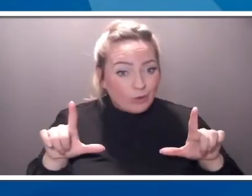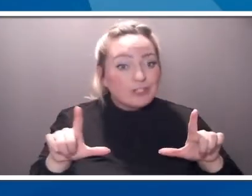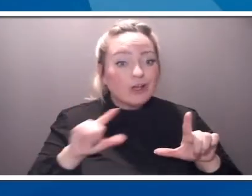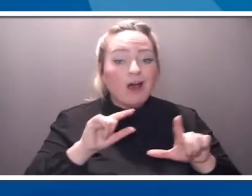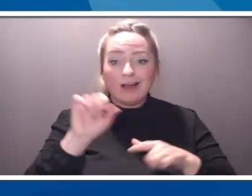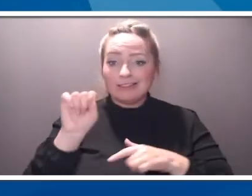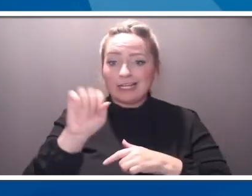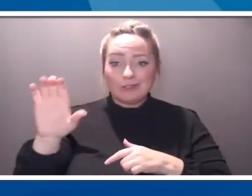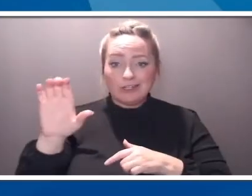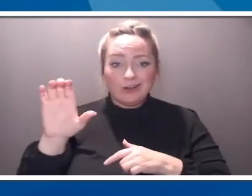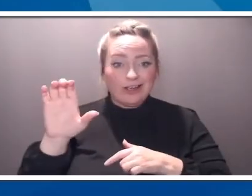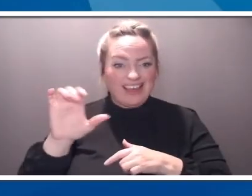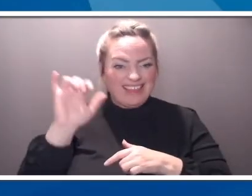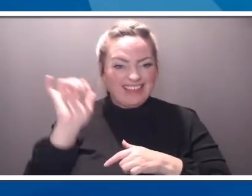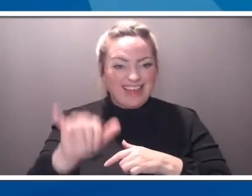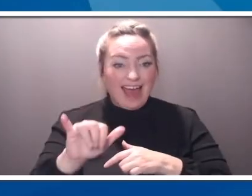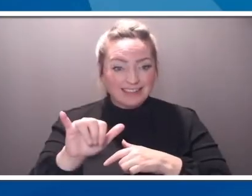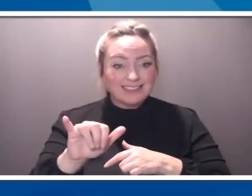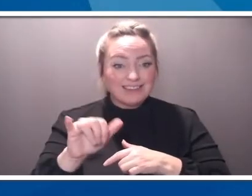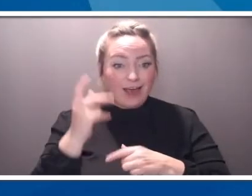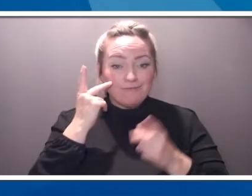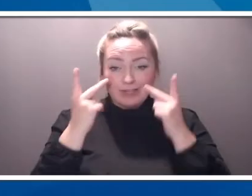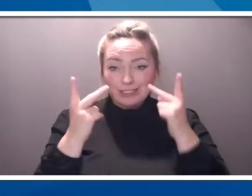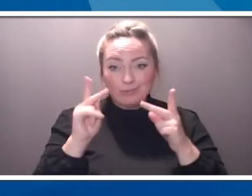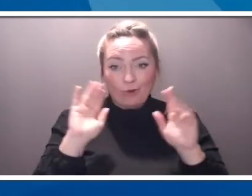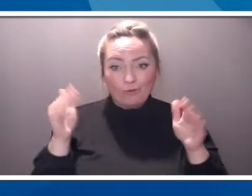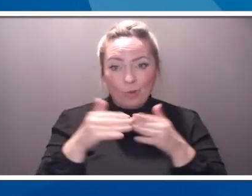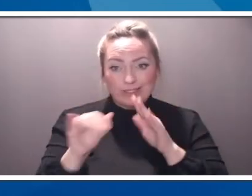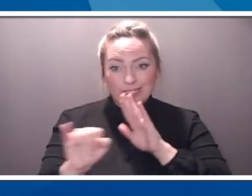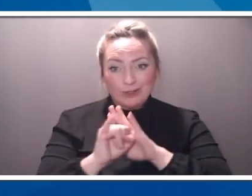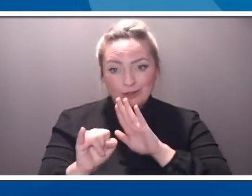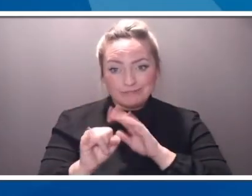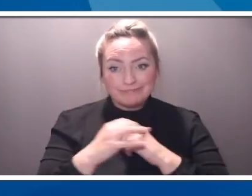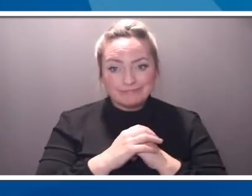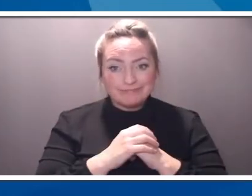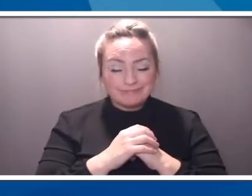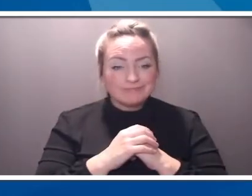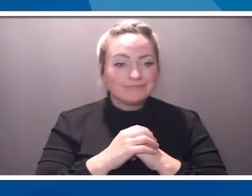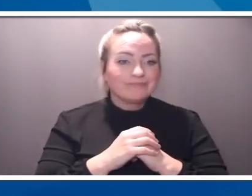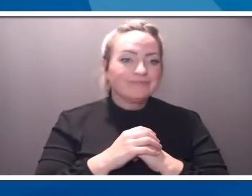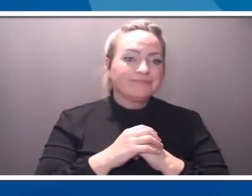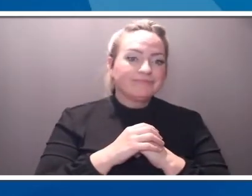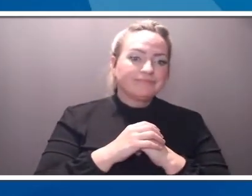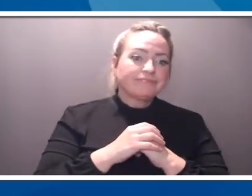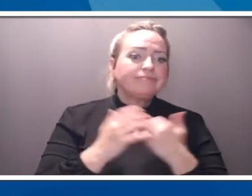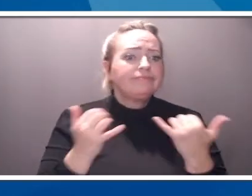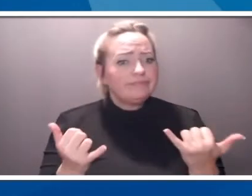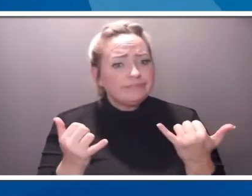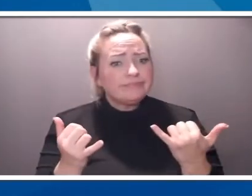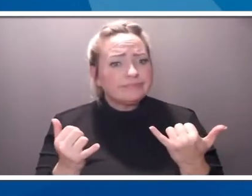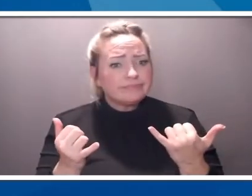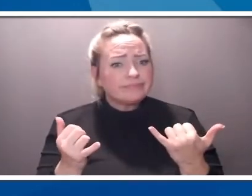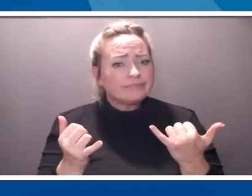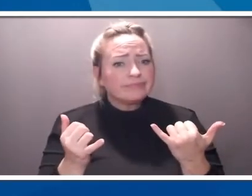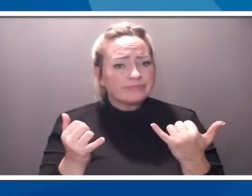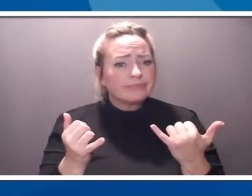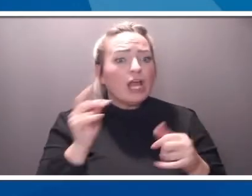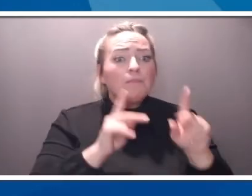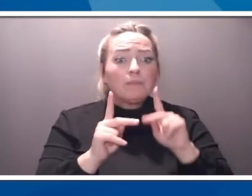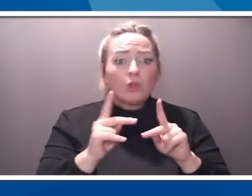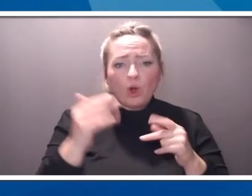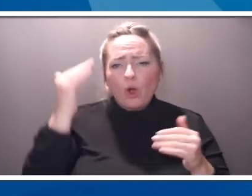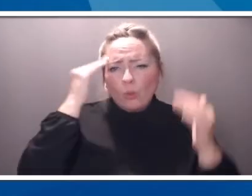on the language of the success criterion, that is a visible focus indicator.